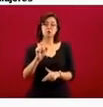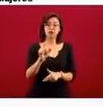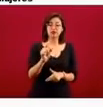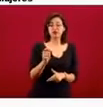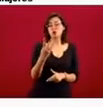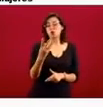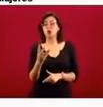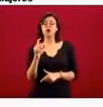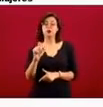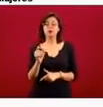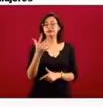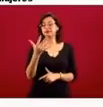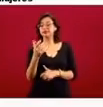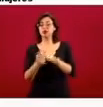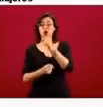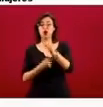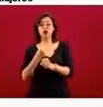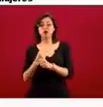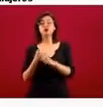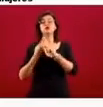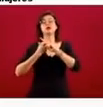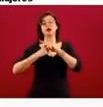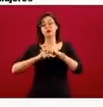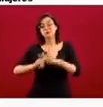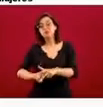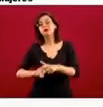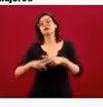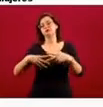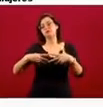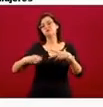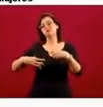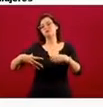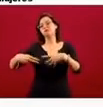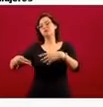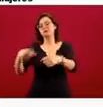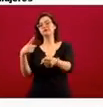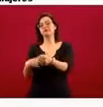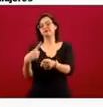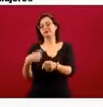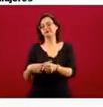occupy a significant place within the chart.